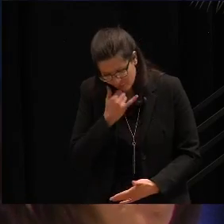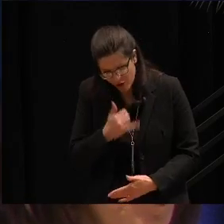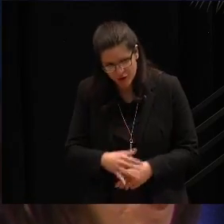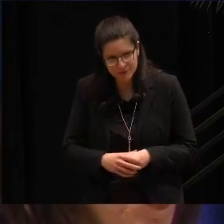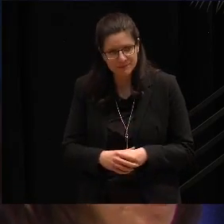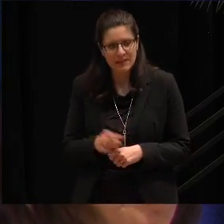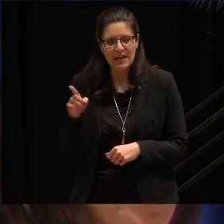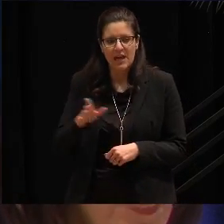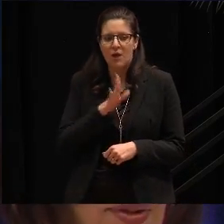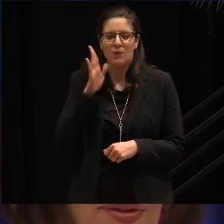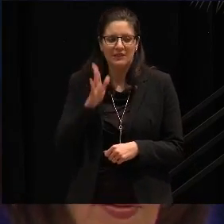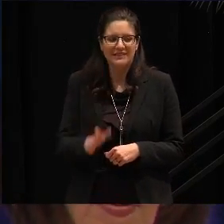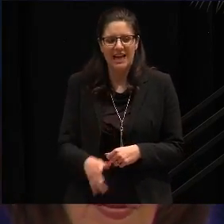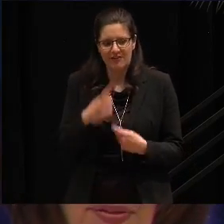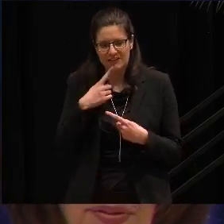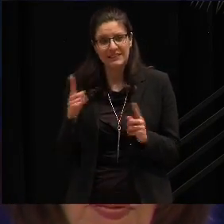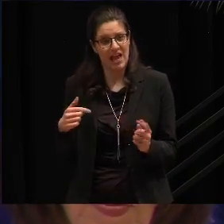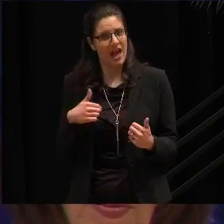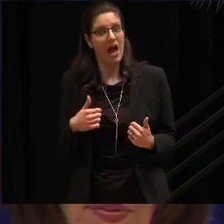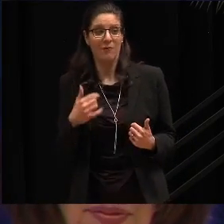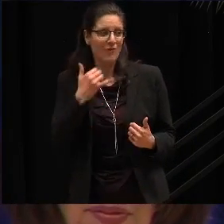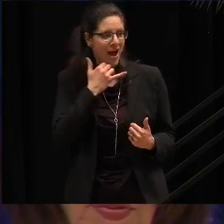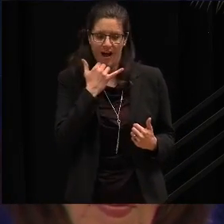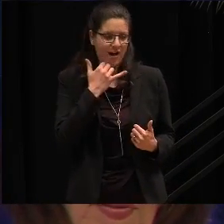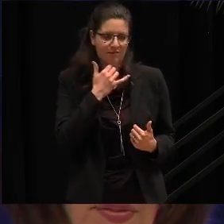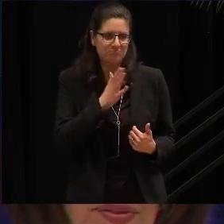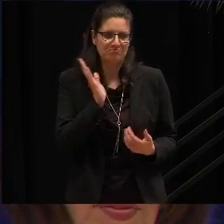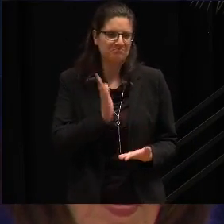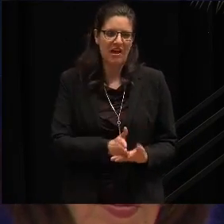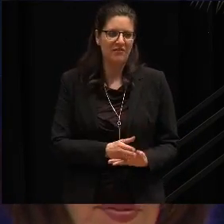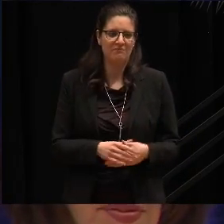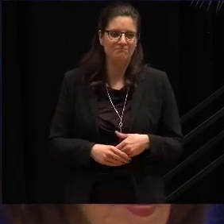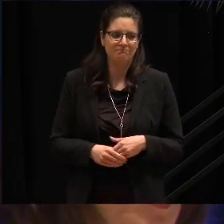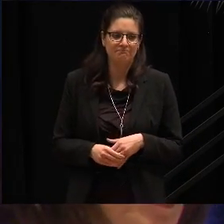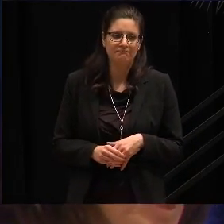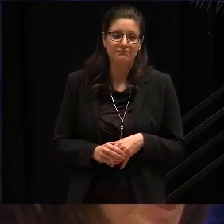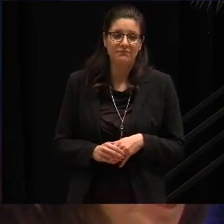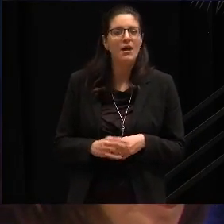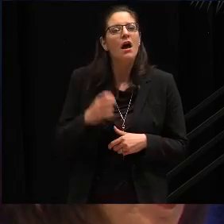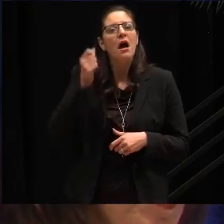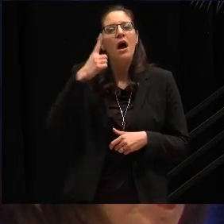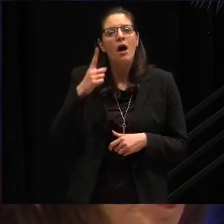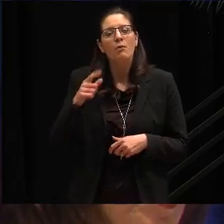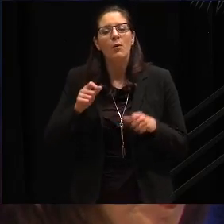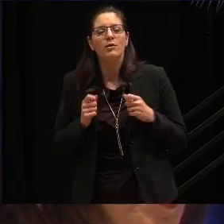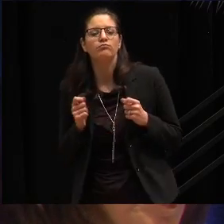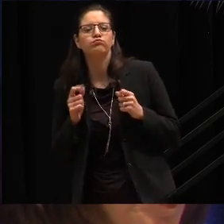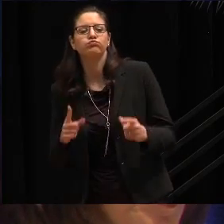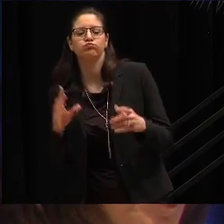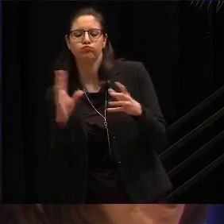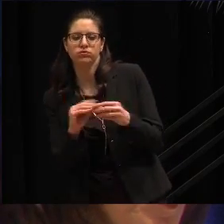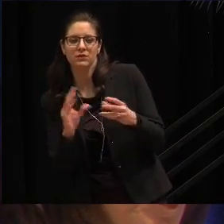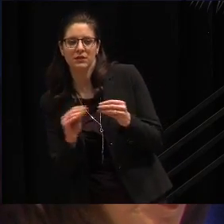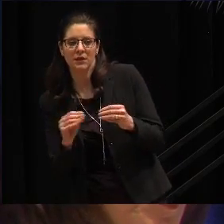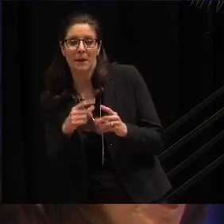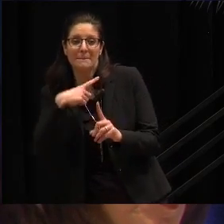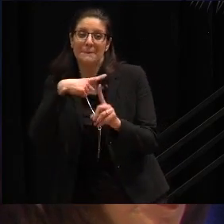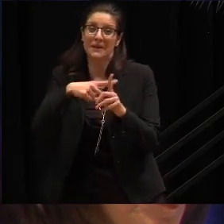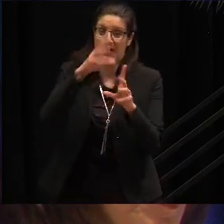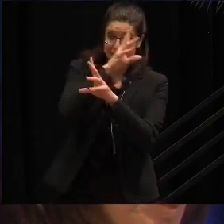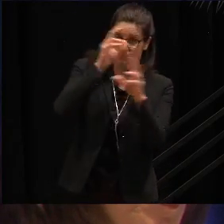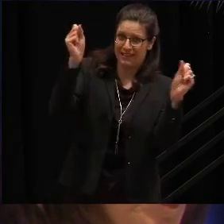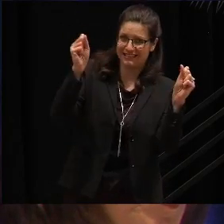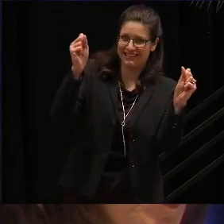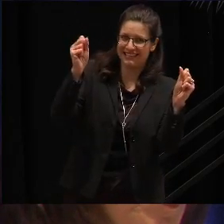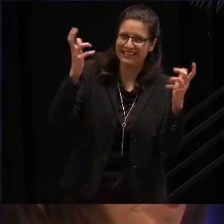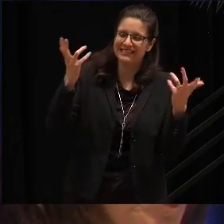will never say, I am wrong. And the problem with that is when you make bombastic statements and you're a president,